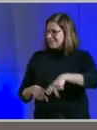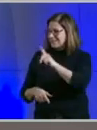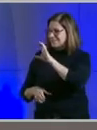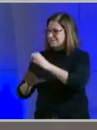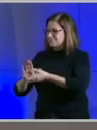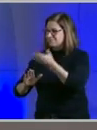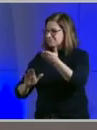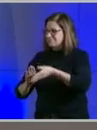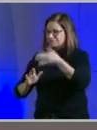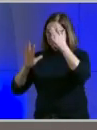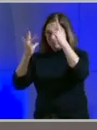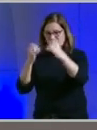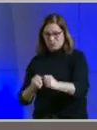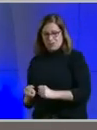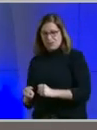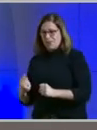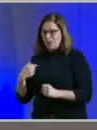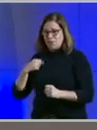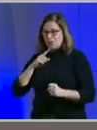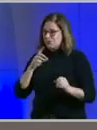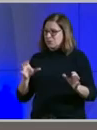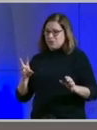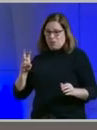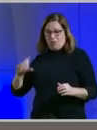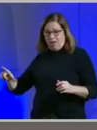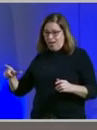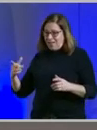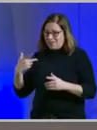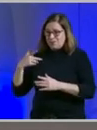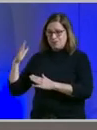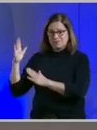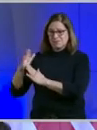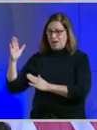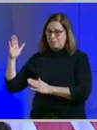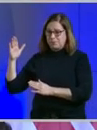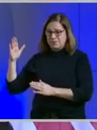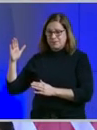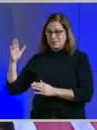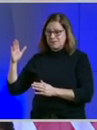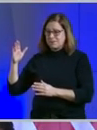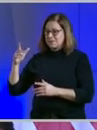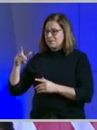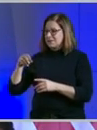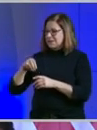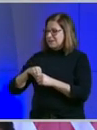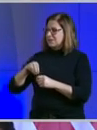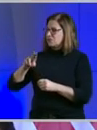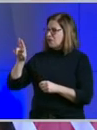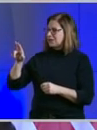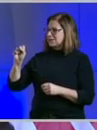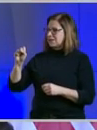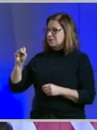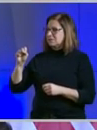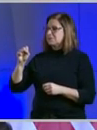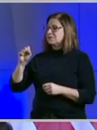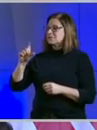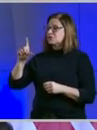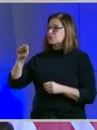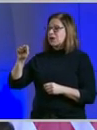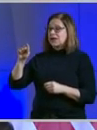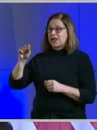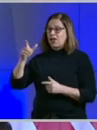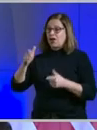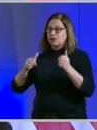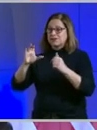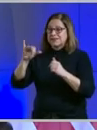any large city in the United States, and we are now in the top. We're the 20th largest city in the United States. So the focus on, if you want to grow the